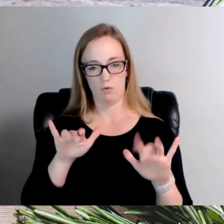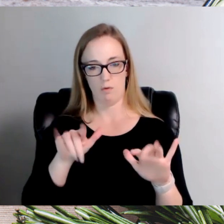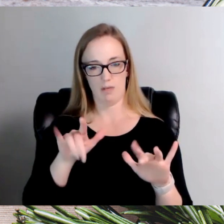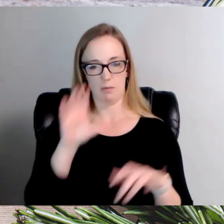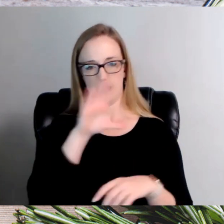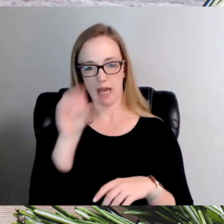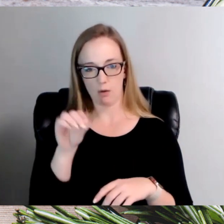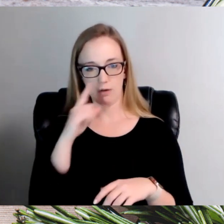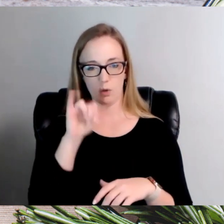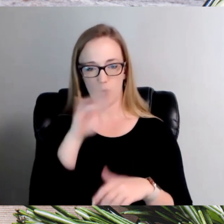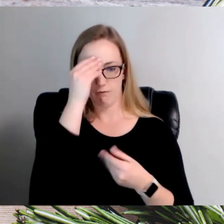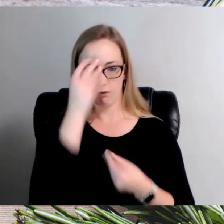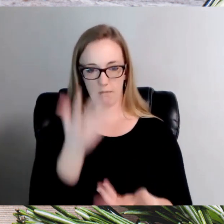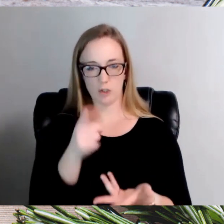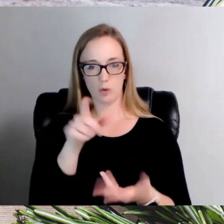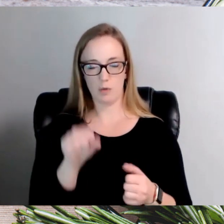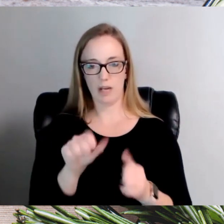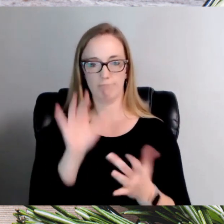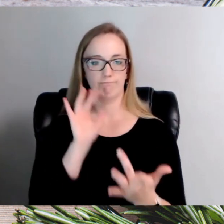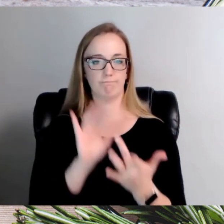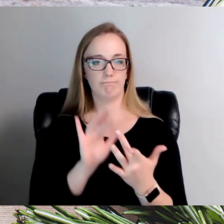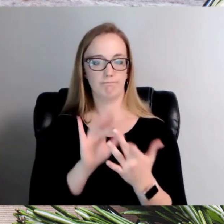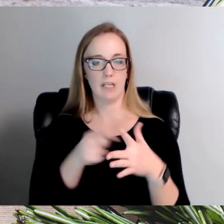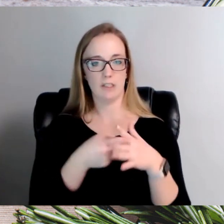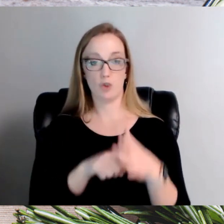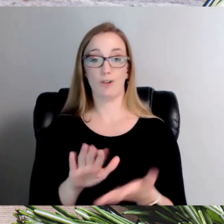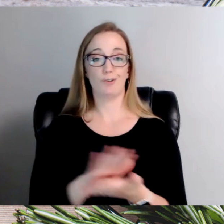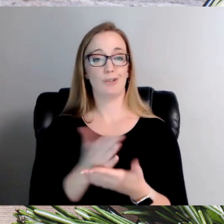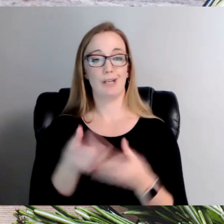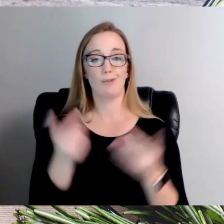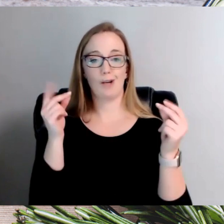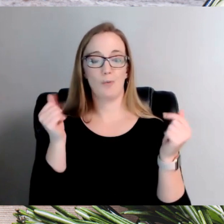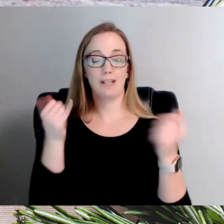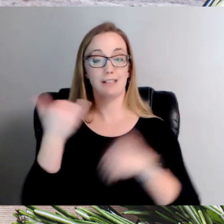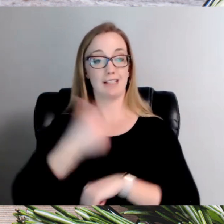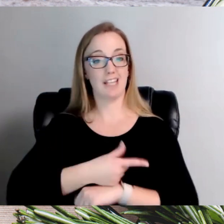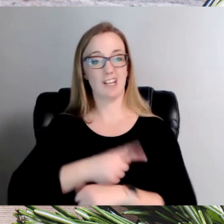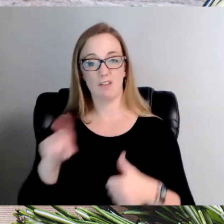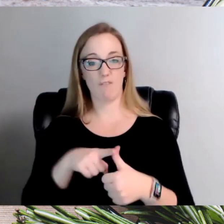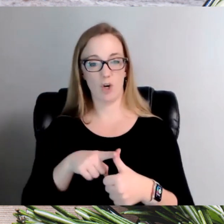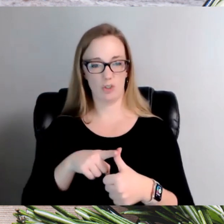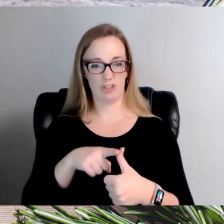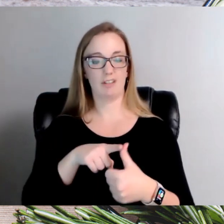And we'll pour our half and half mixture over the top.